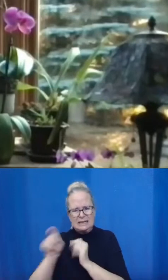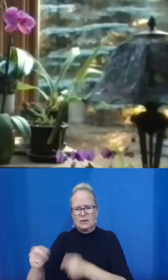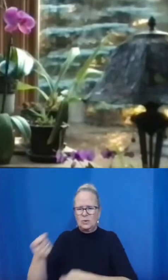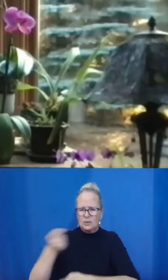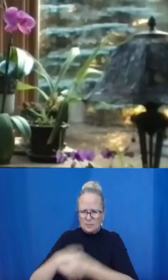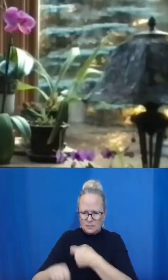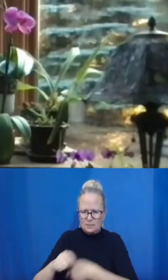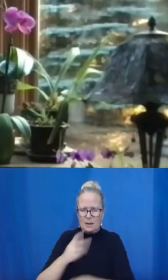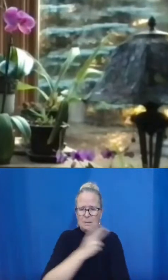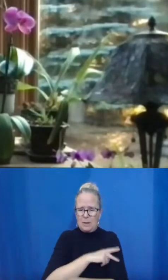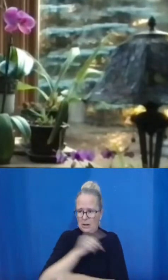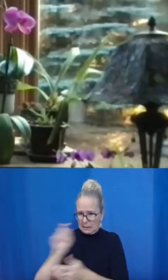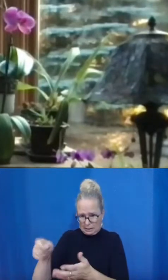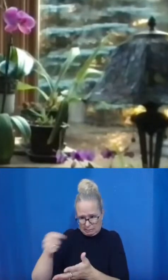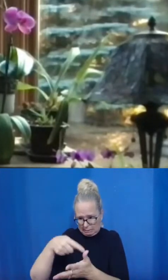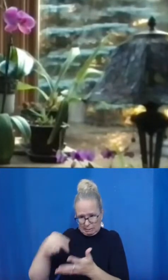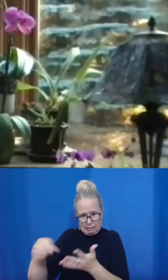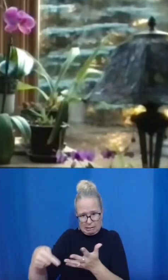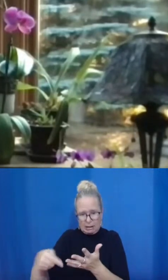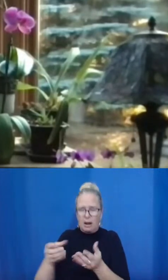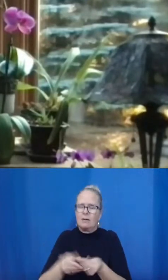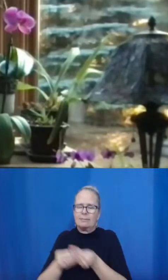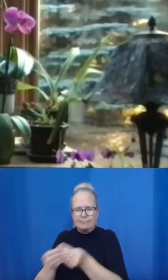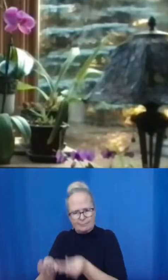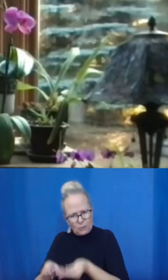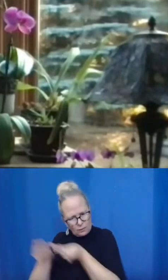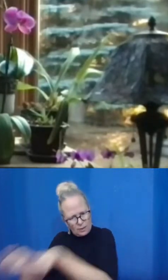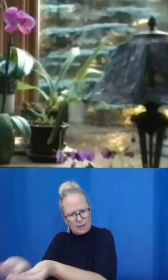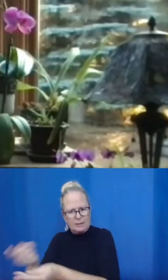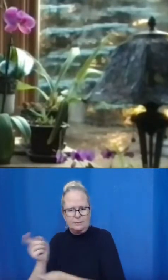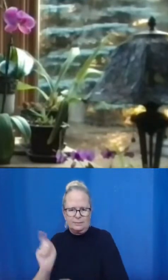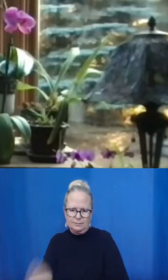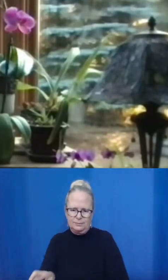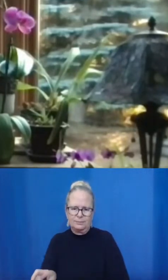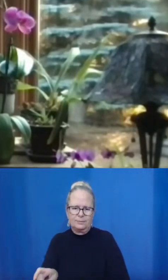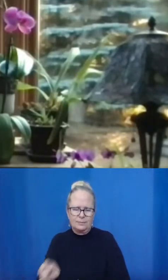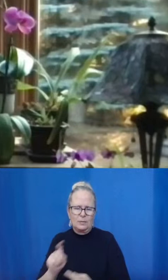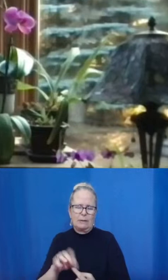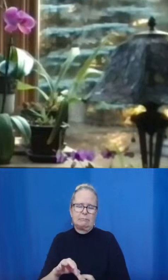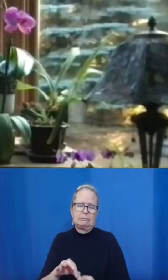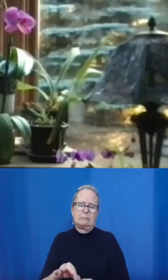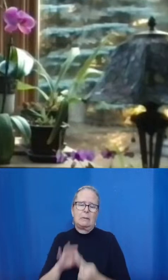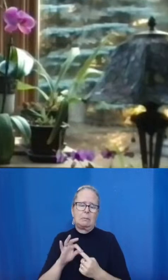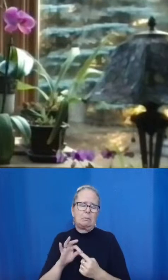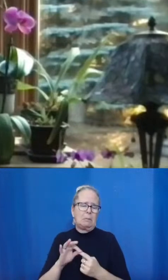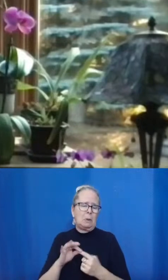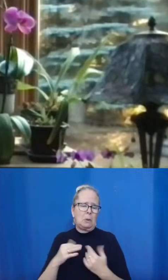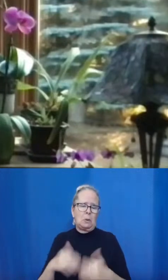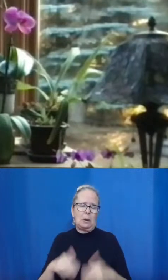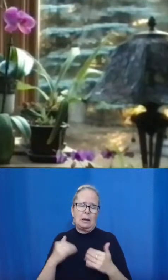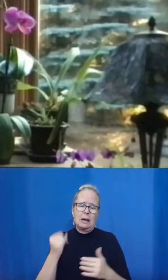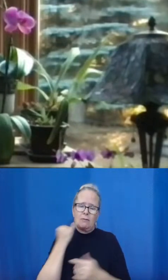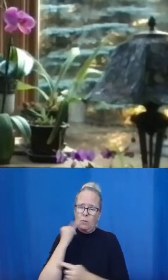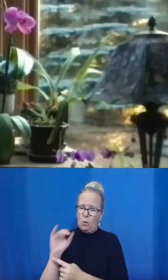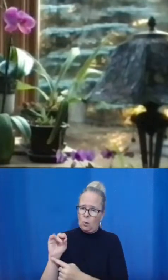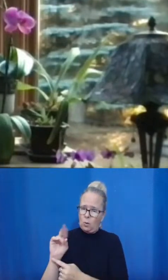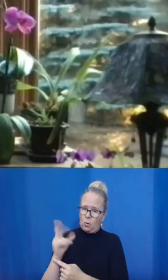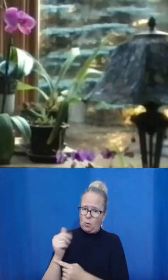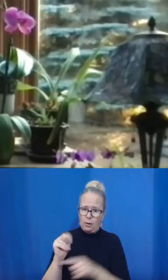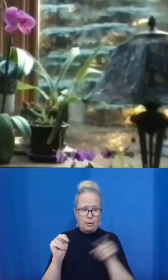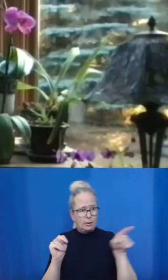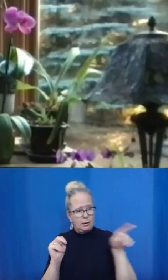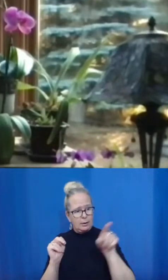the case where we have deceased organ donation and an organ becomes available, that may be the only chance that